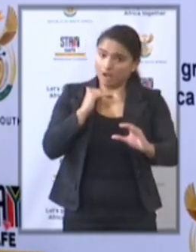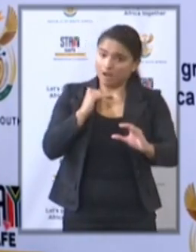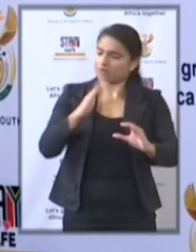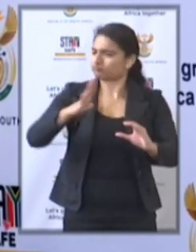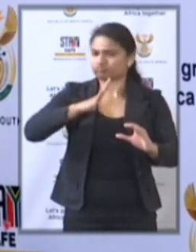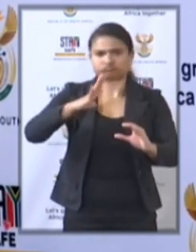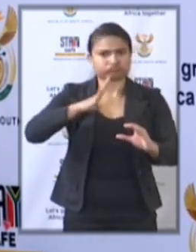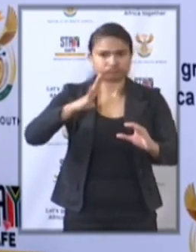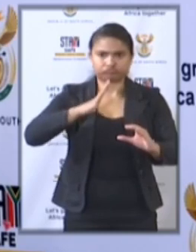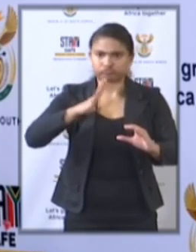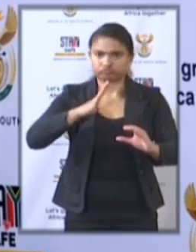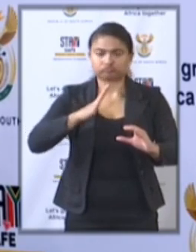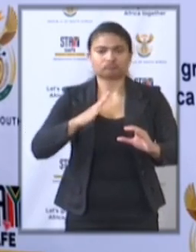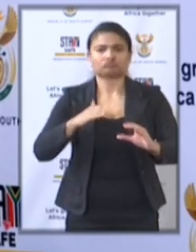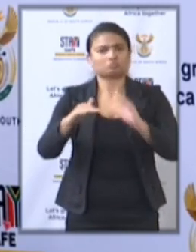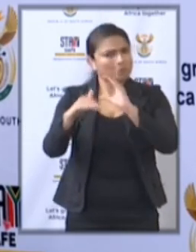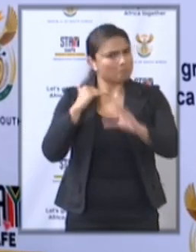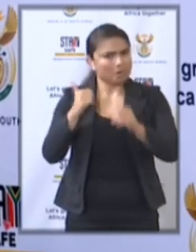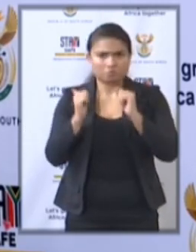to